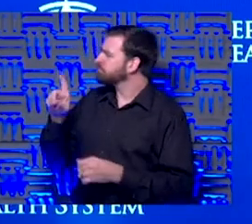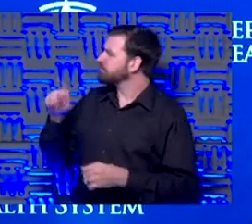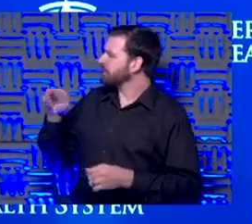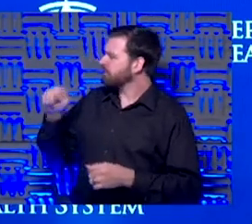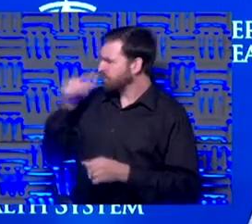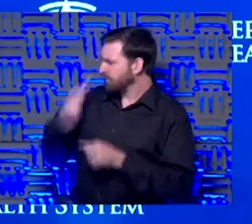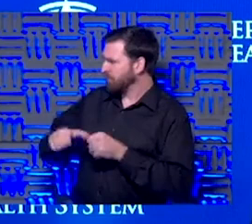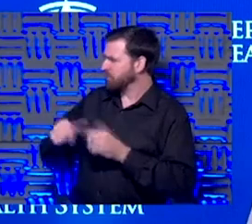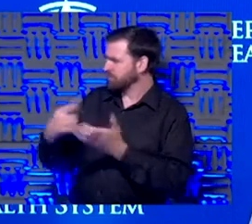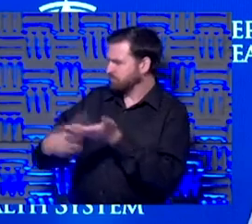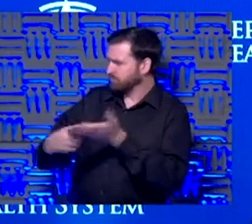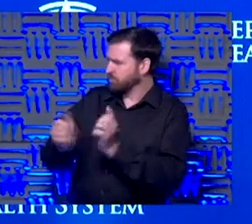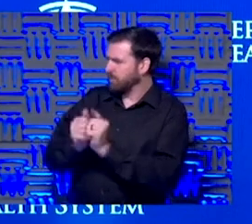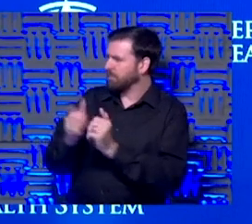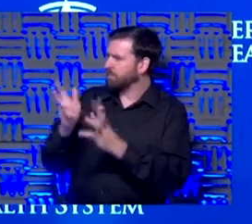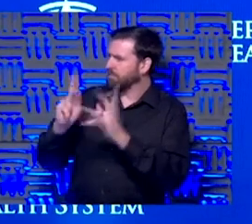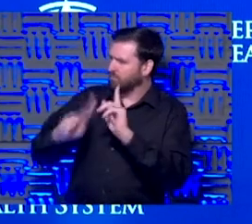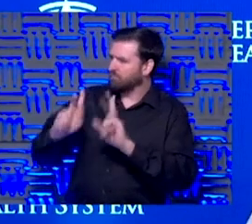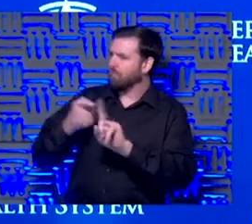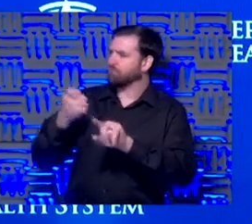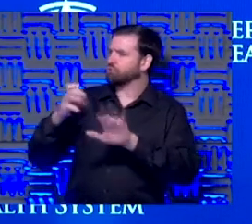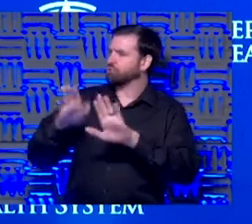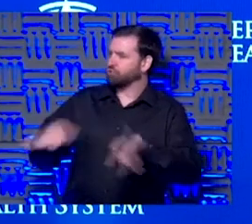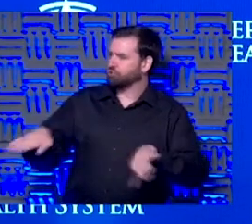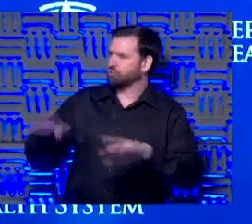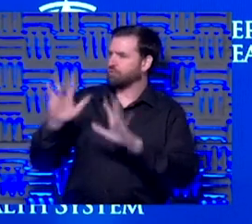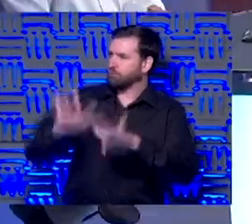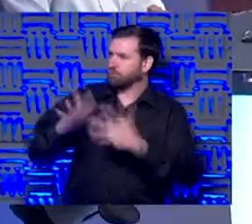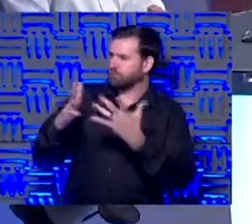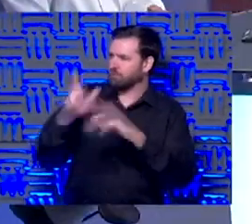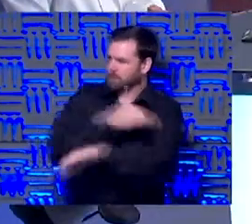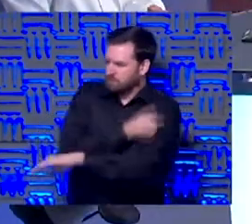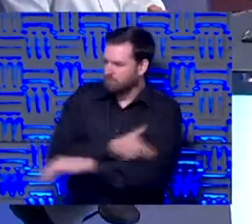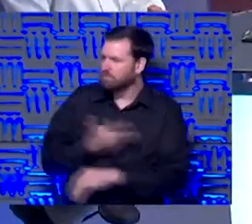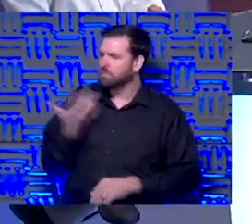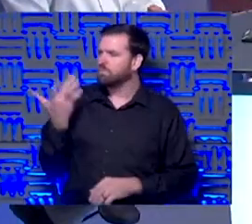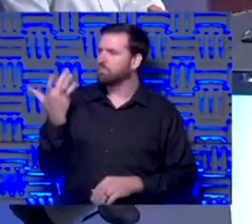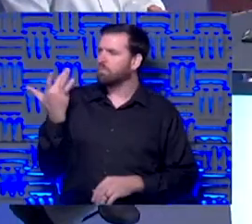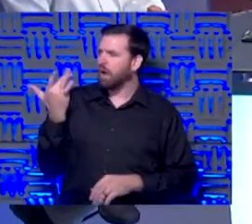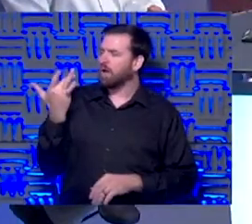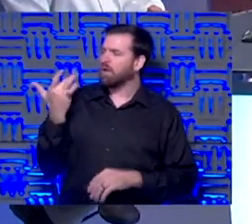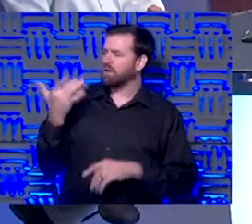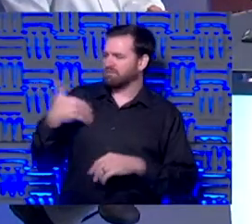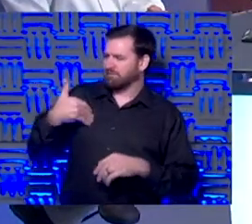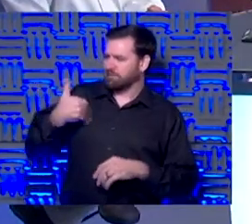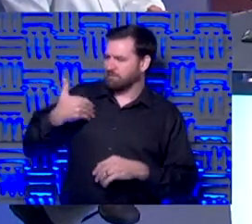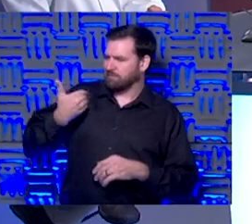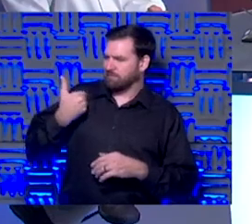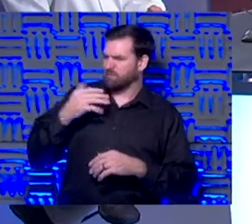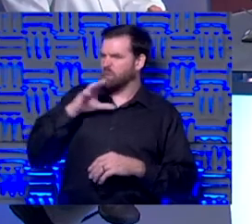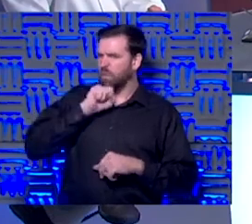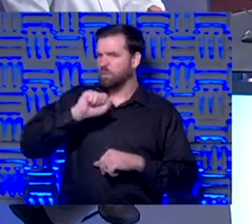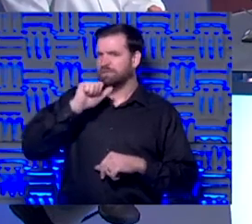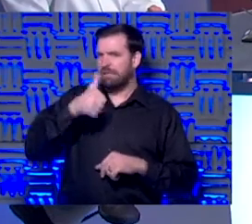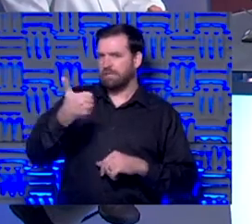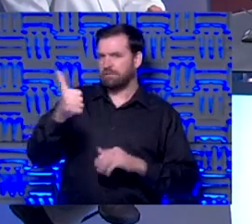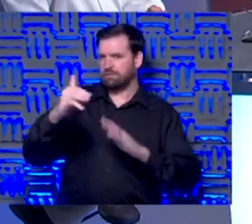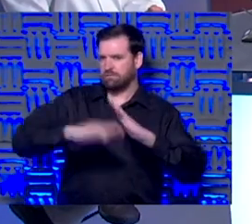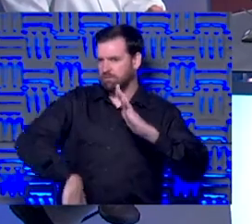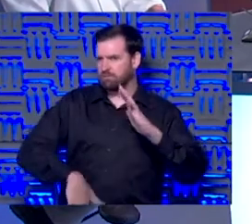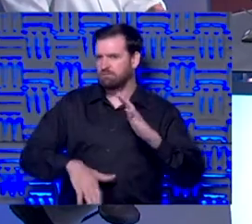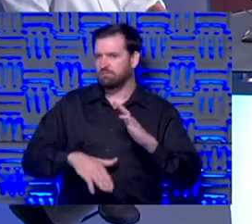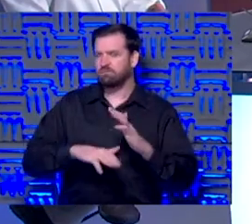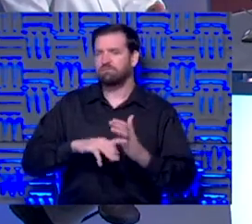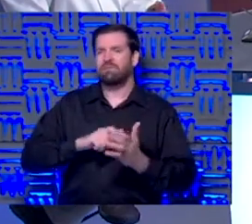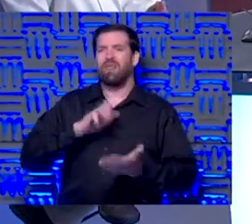folks from Children's, and we've looked at this pediatric data, but remind our audience, why would children who are of a younger age, 10 and under, be less likely to